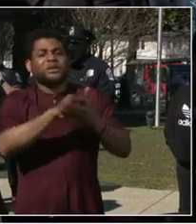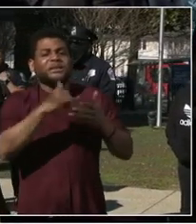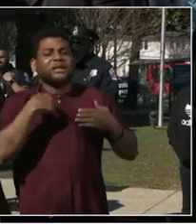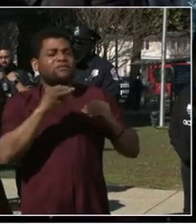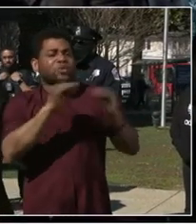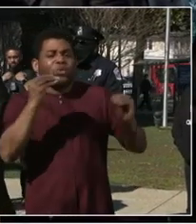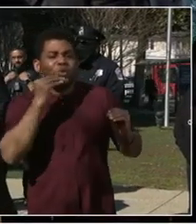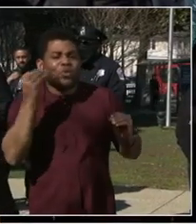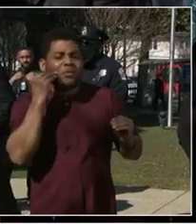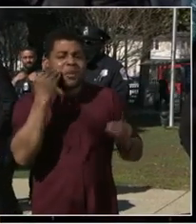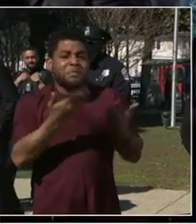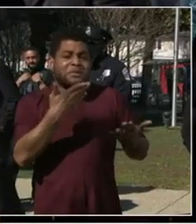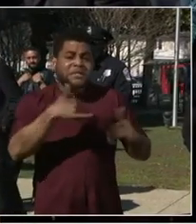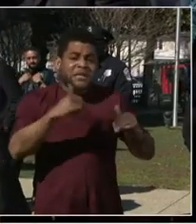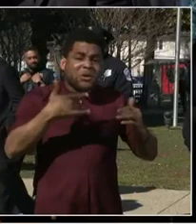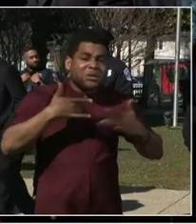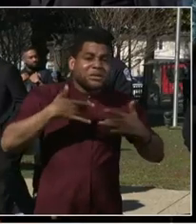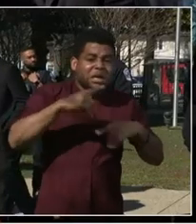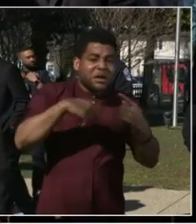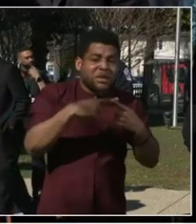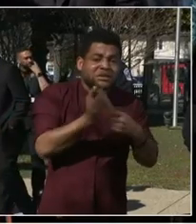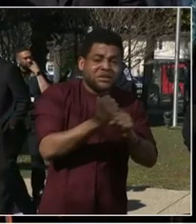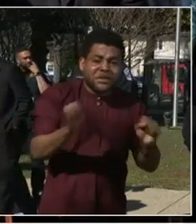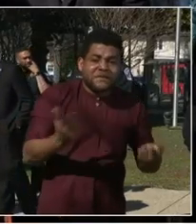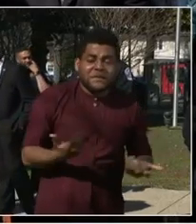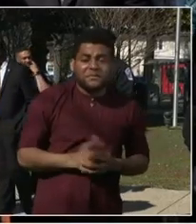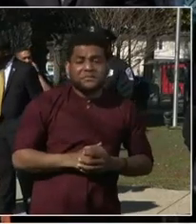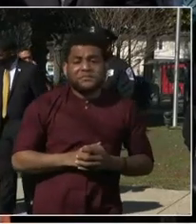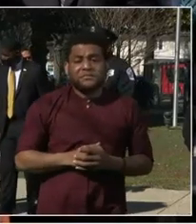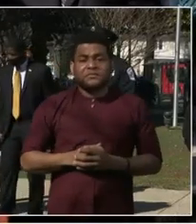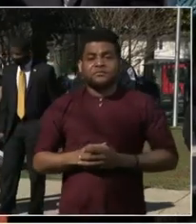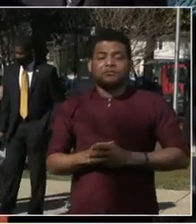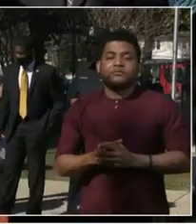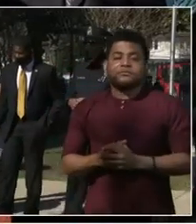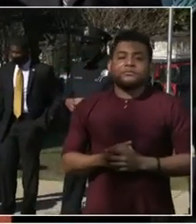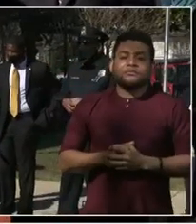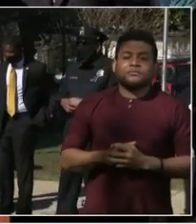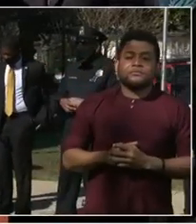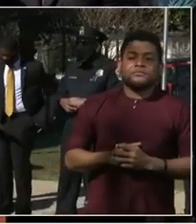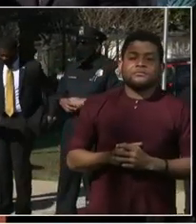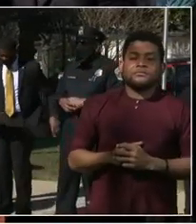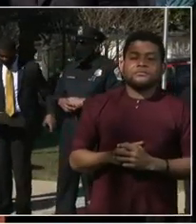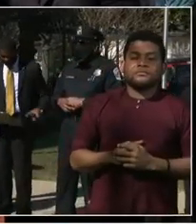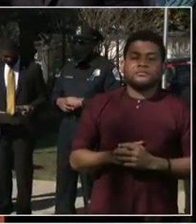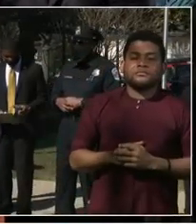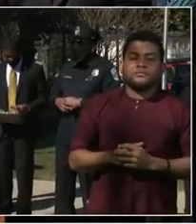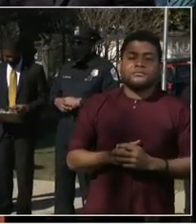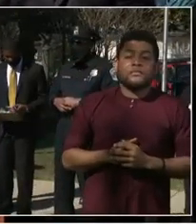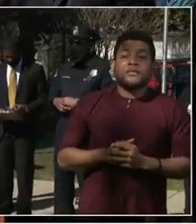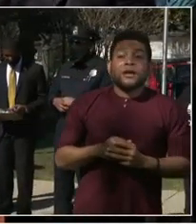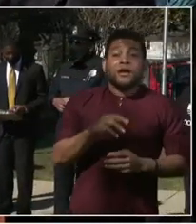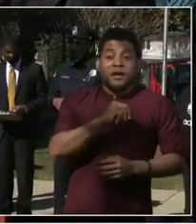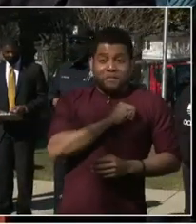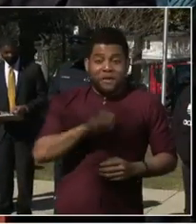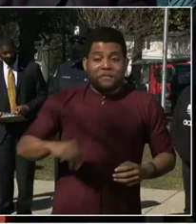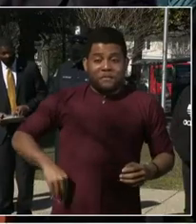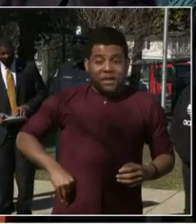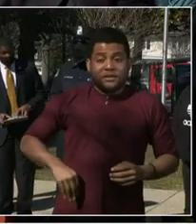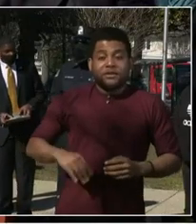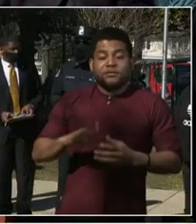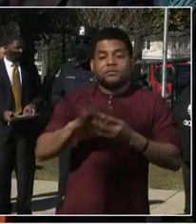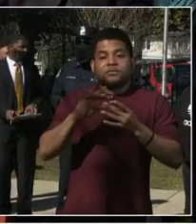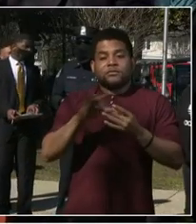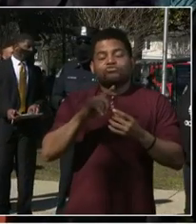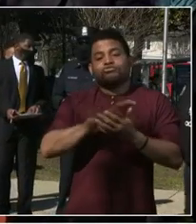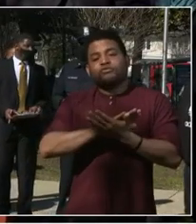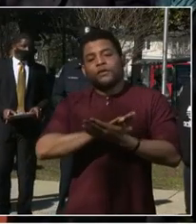be concerned about their safety? Yeah, well, the mayor talked very very well yesterday, as well as Mayor